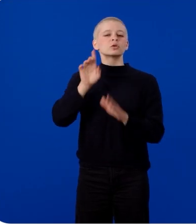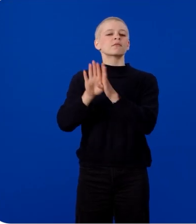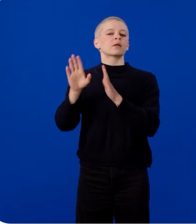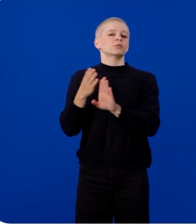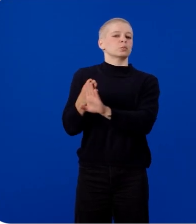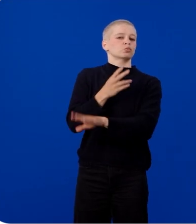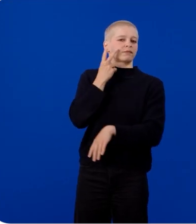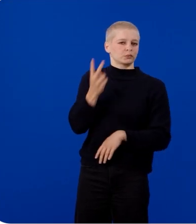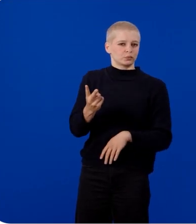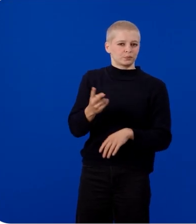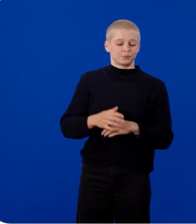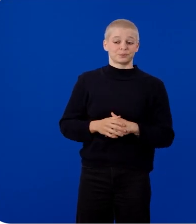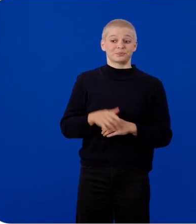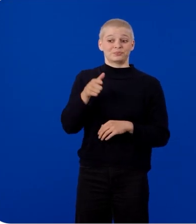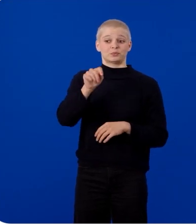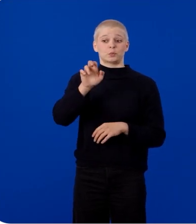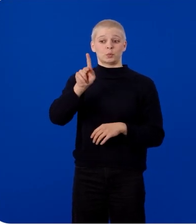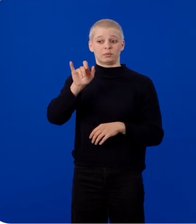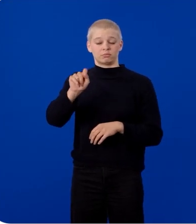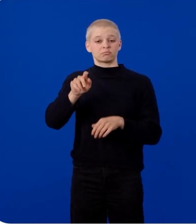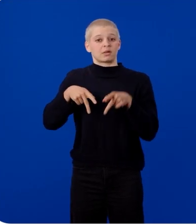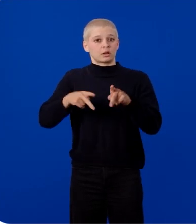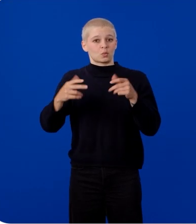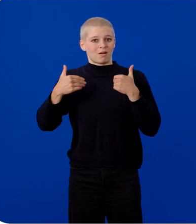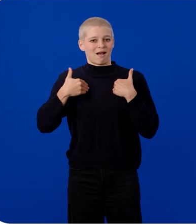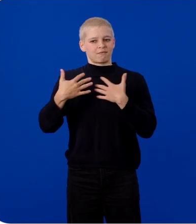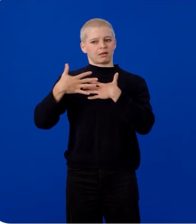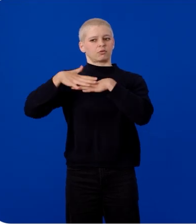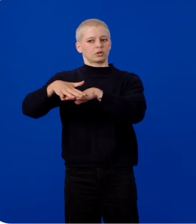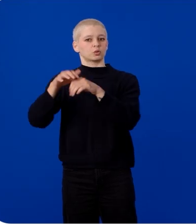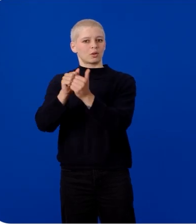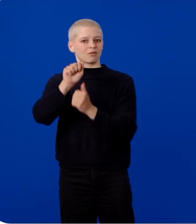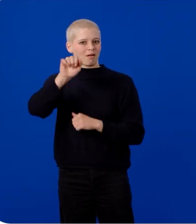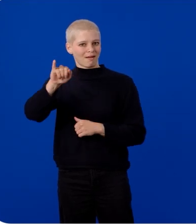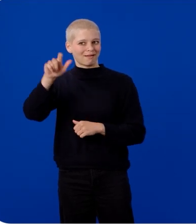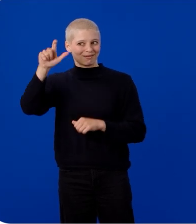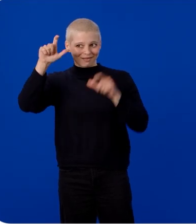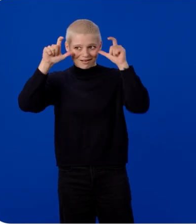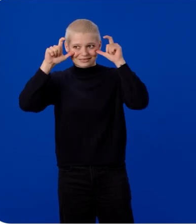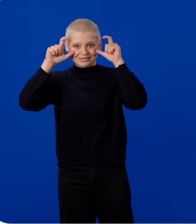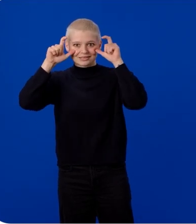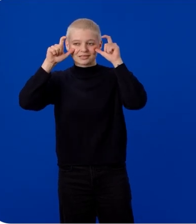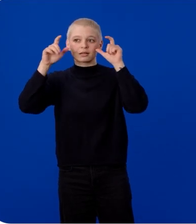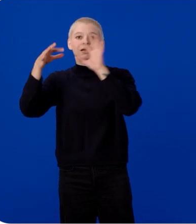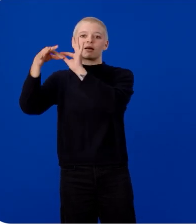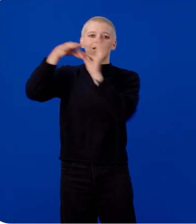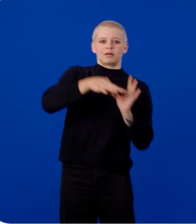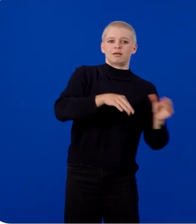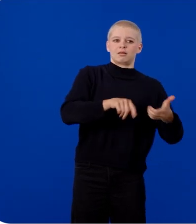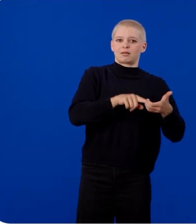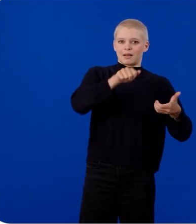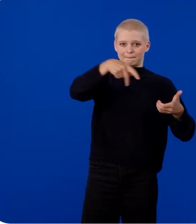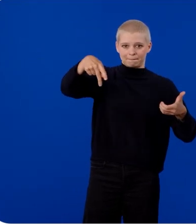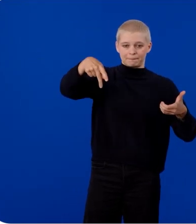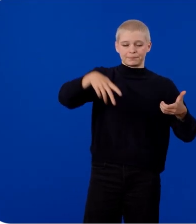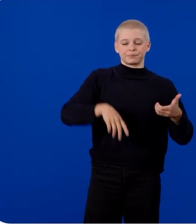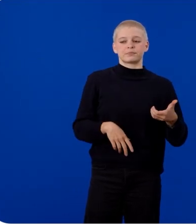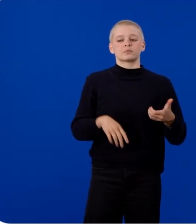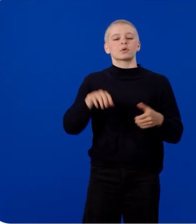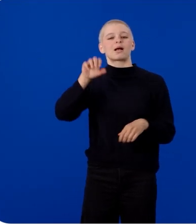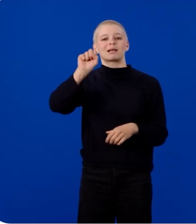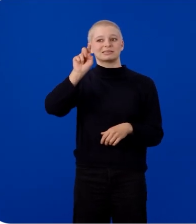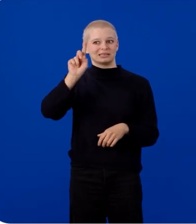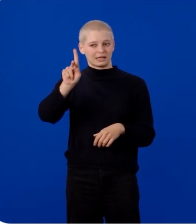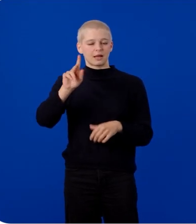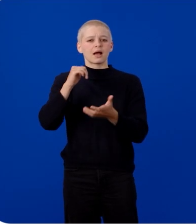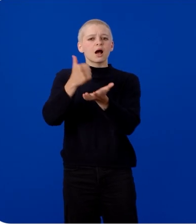toolkit will allow you to build integrations with your AI glasses for your mobile apps. Using this SDK, you can build integrations that access